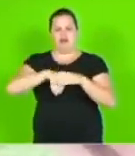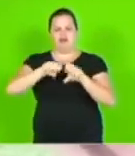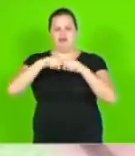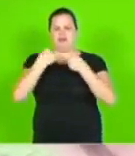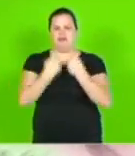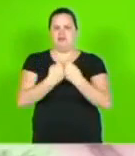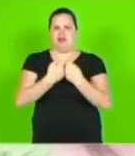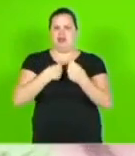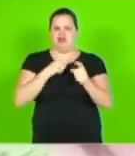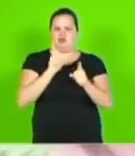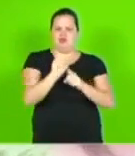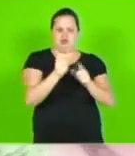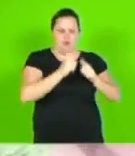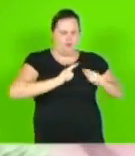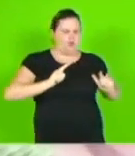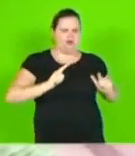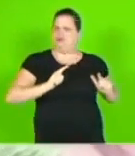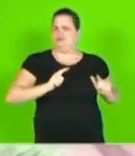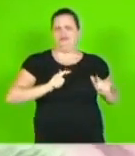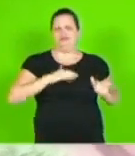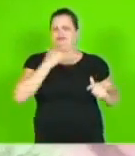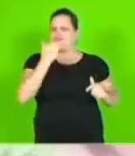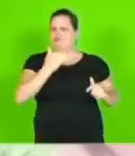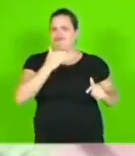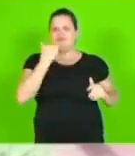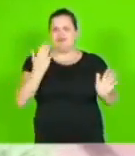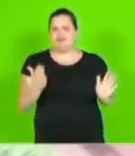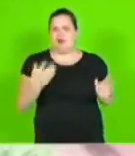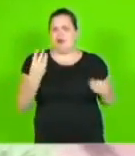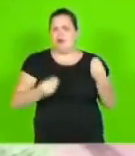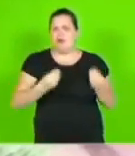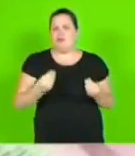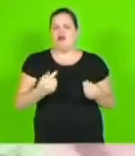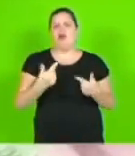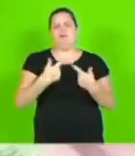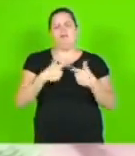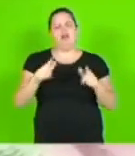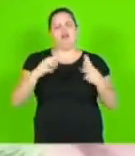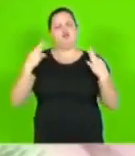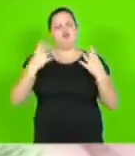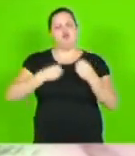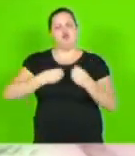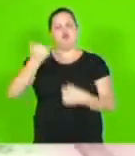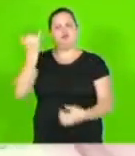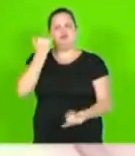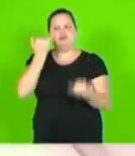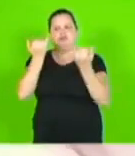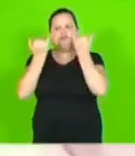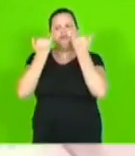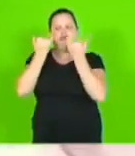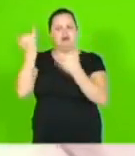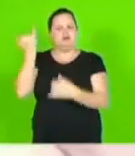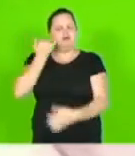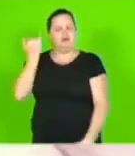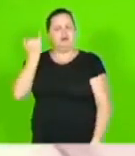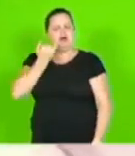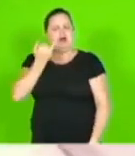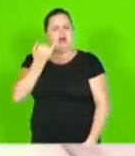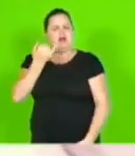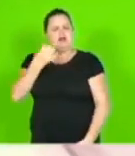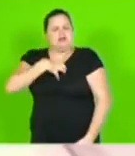There's no way that someone can come here and leave empty-handed. The teachings are so rich and